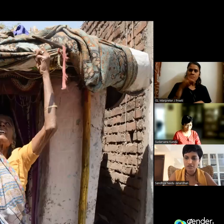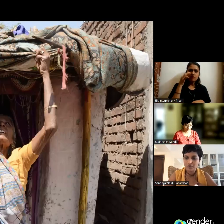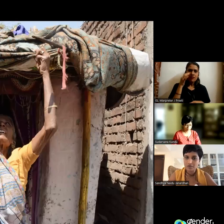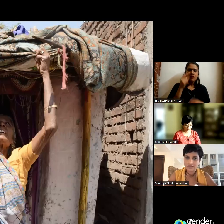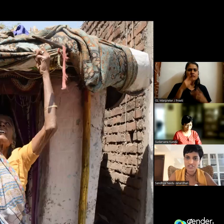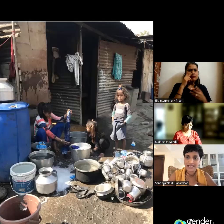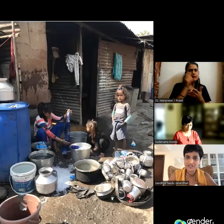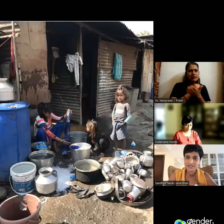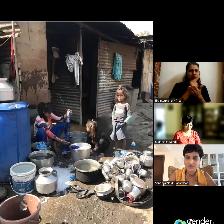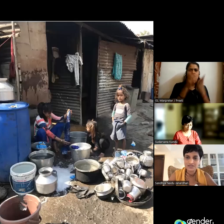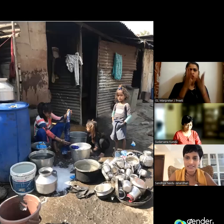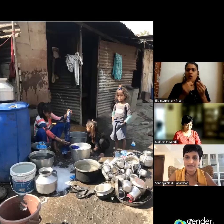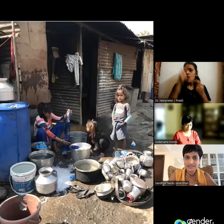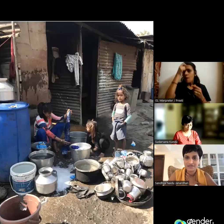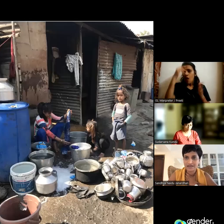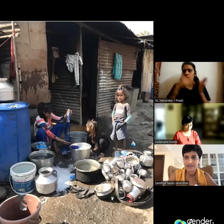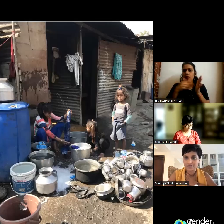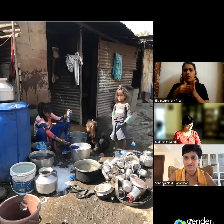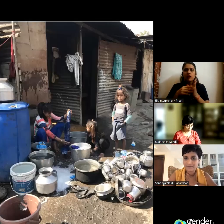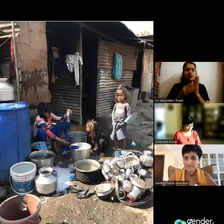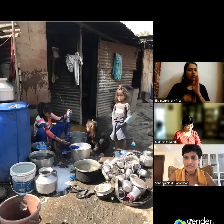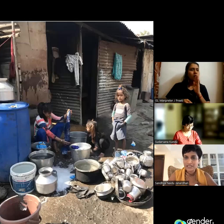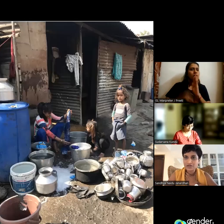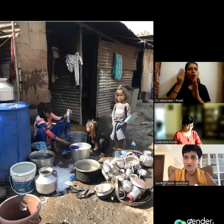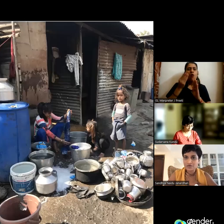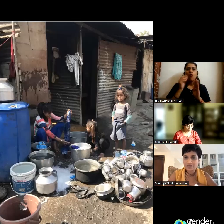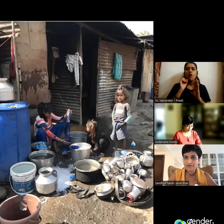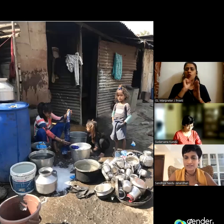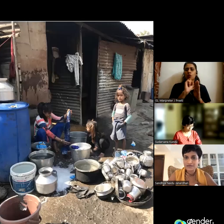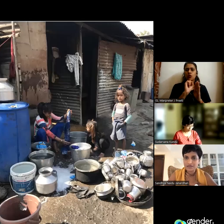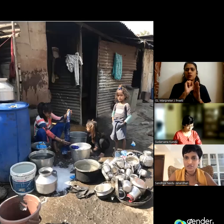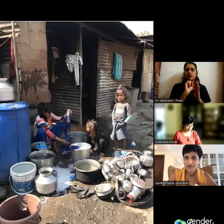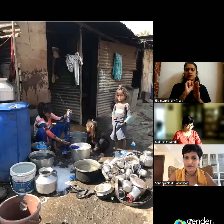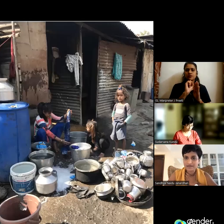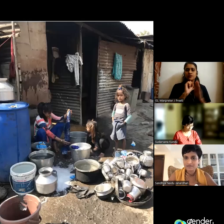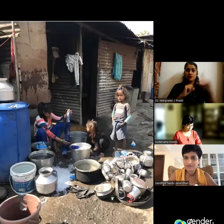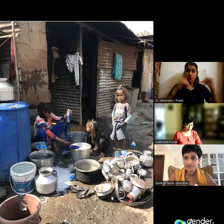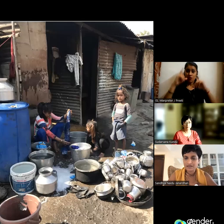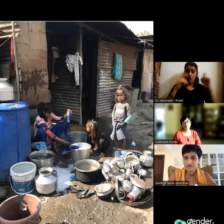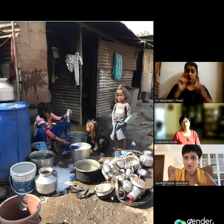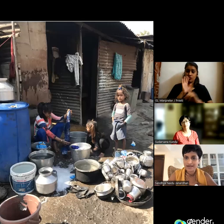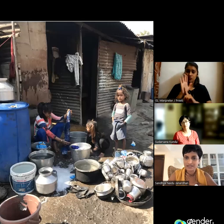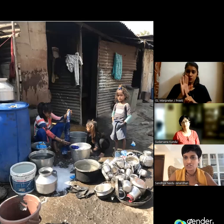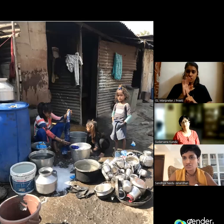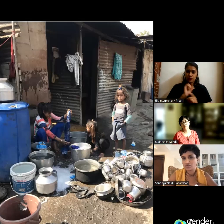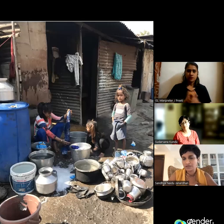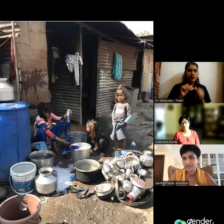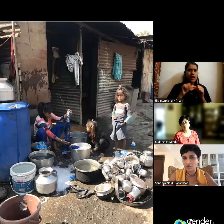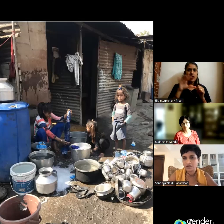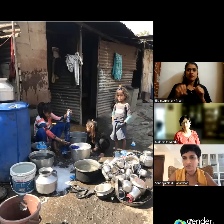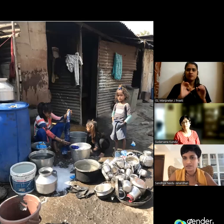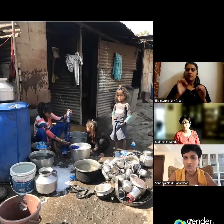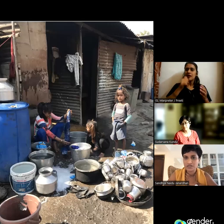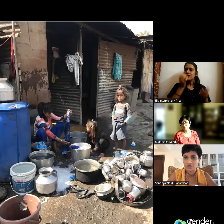solving for the problems and the challenges, and you see these are very kind of, this image where there's no access to